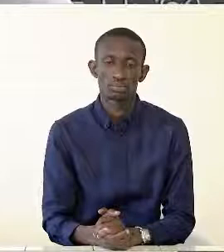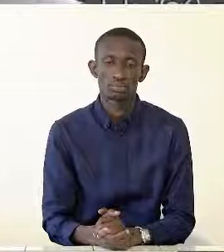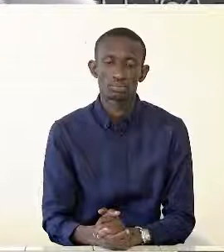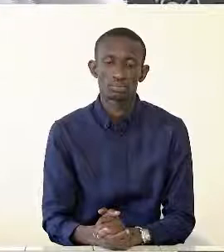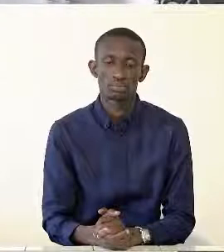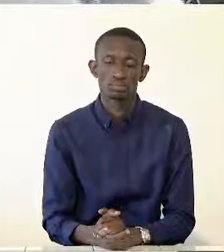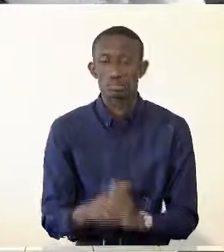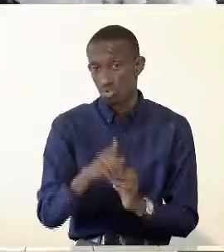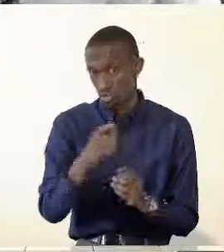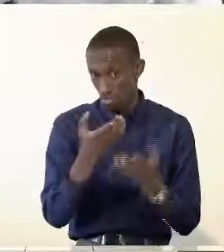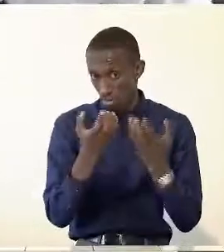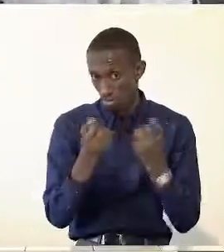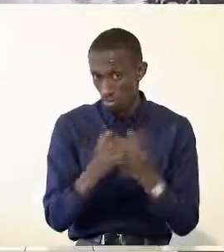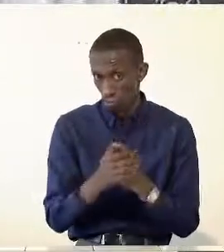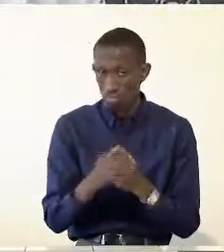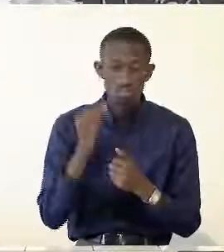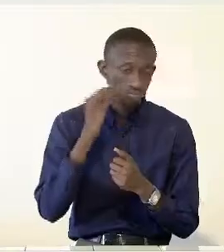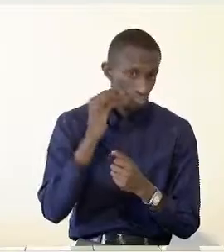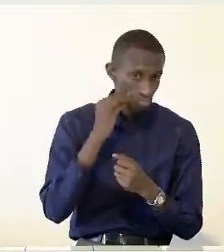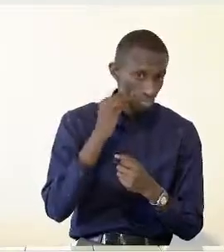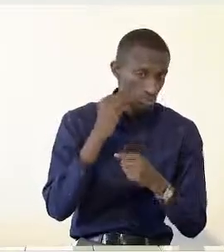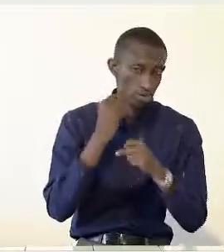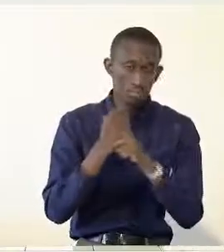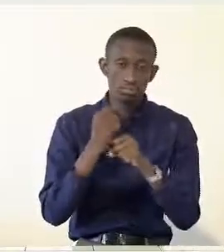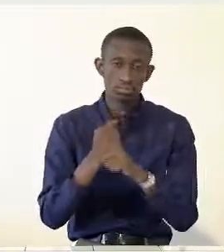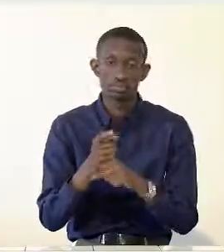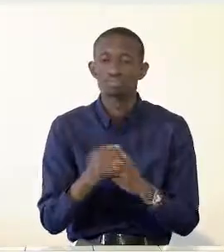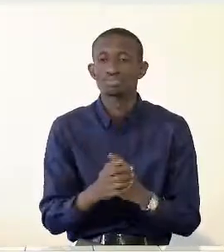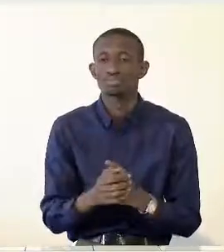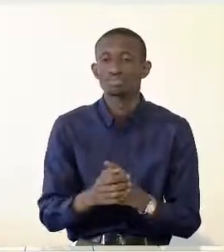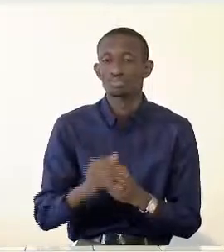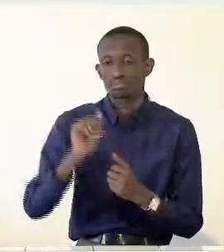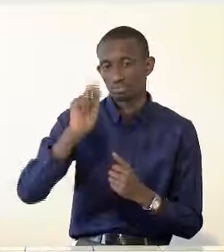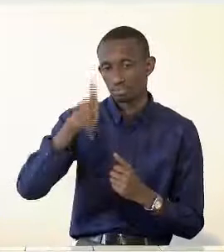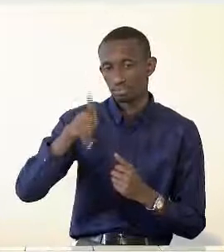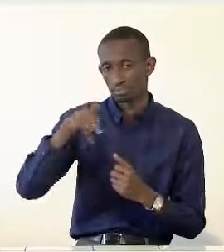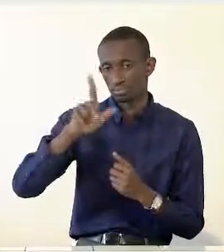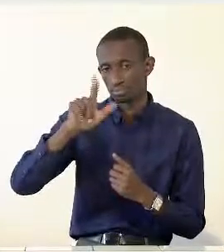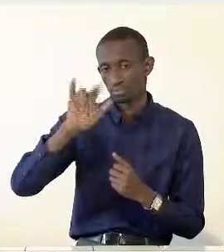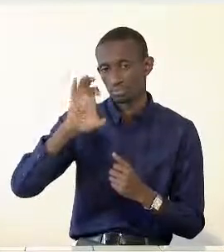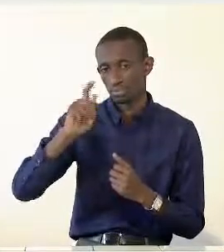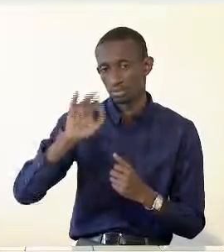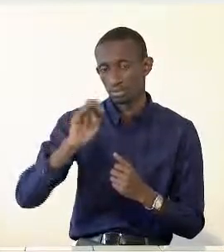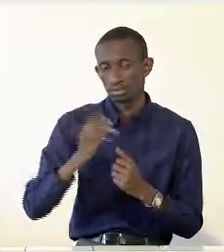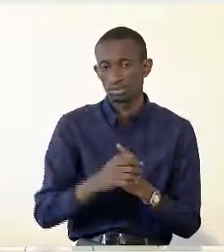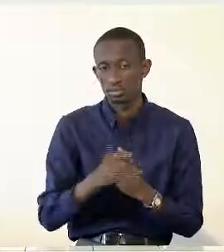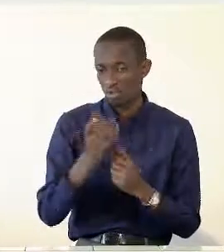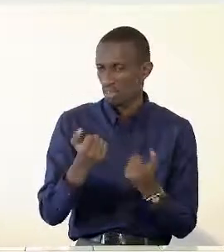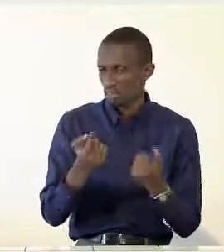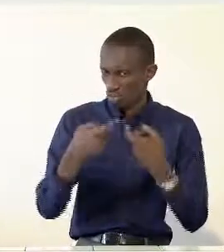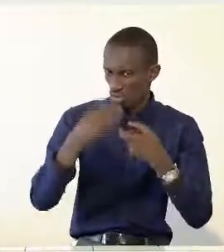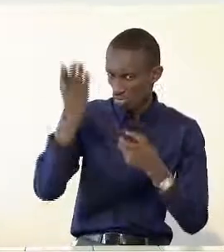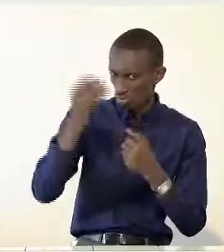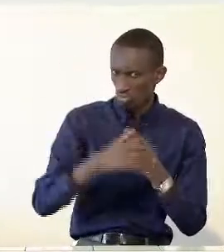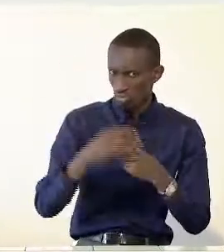you have a homework. This application, you have those integrals